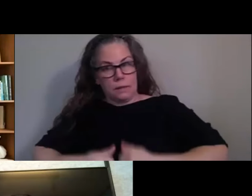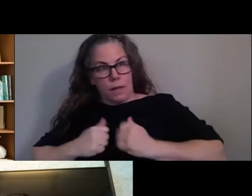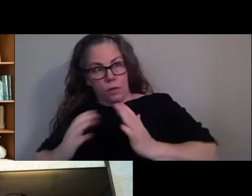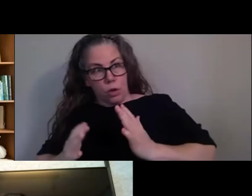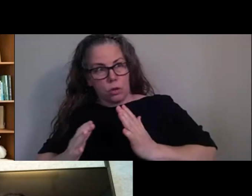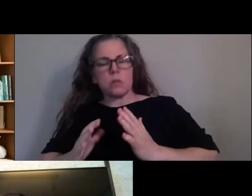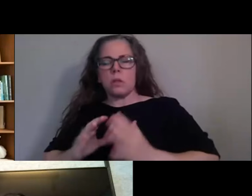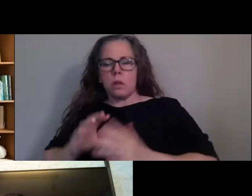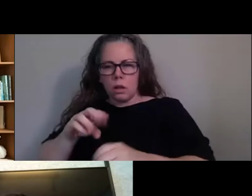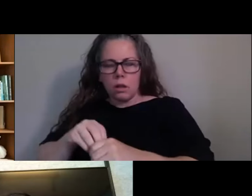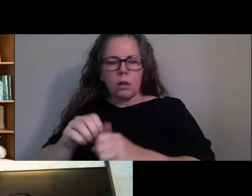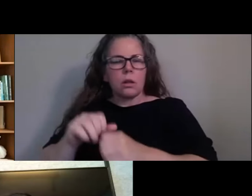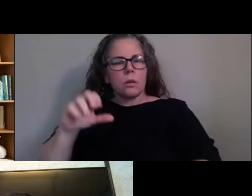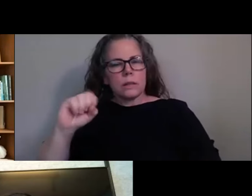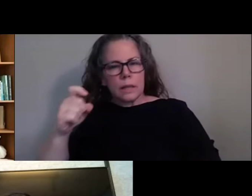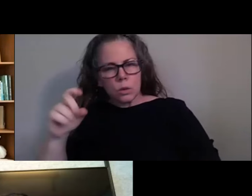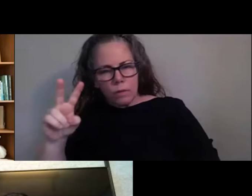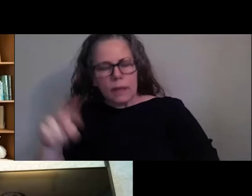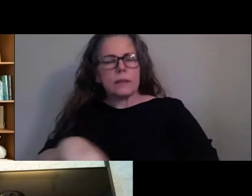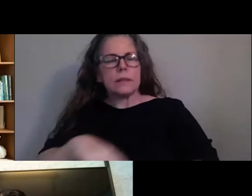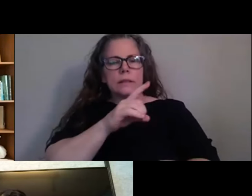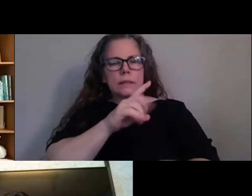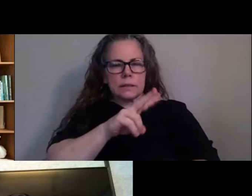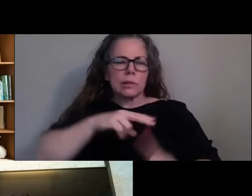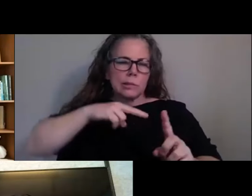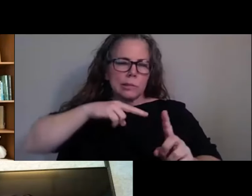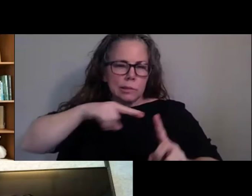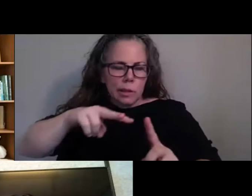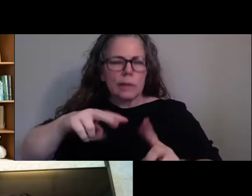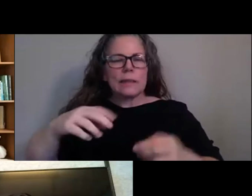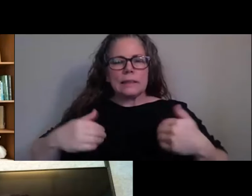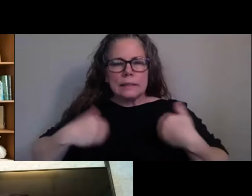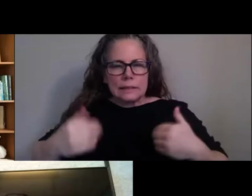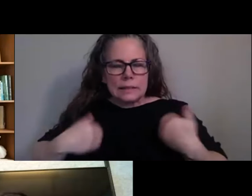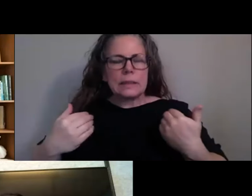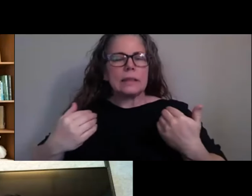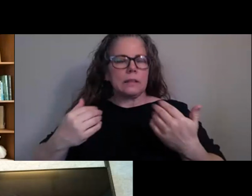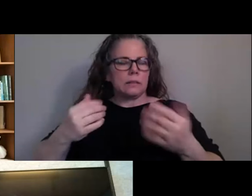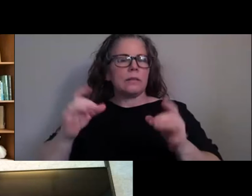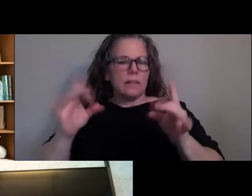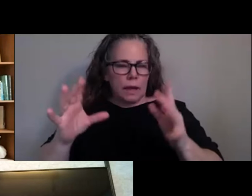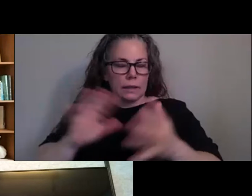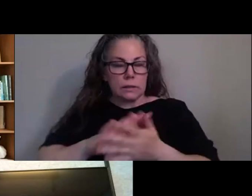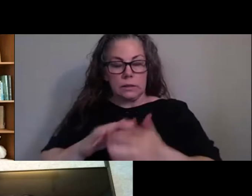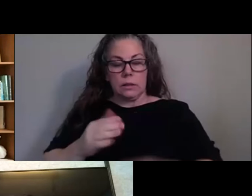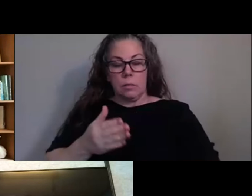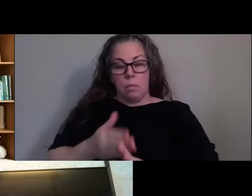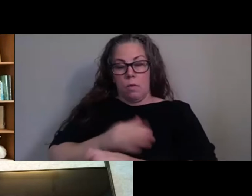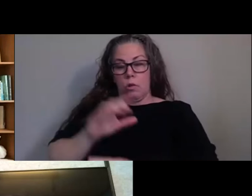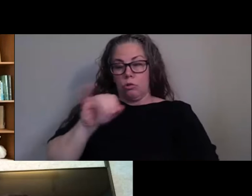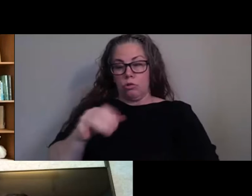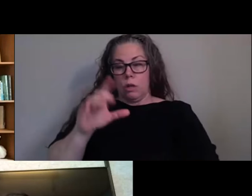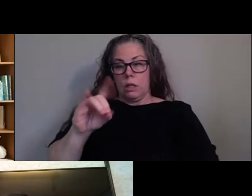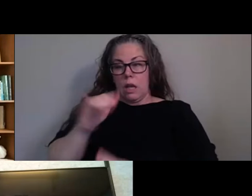of sexual and domestic violence, teen dating violence, stalking, and human trafficking. Prior to working at JDI, last summer